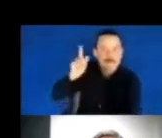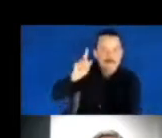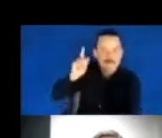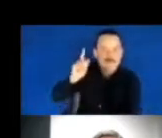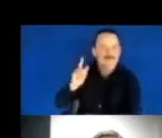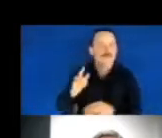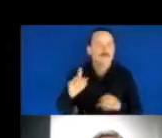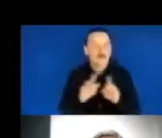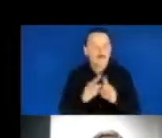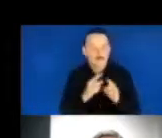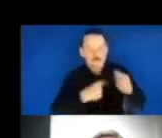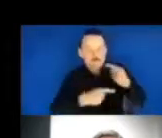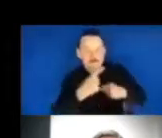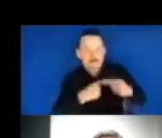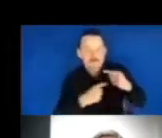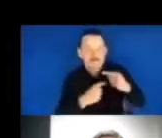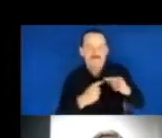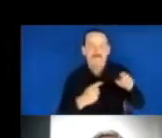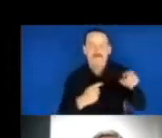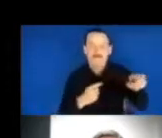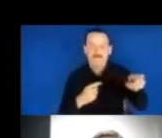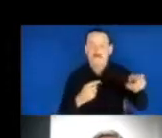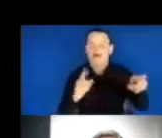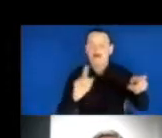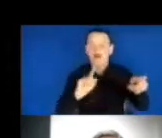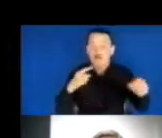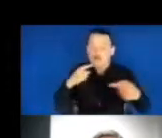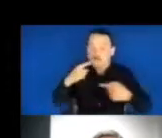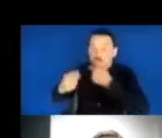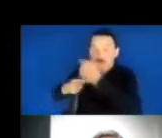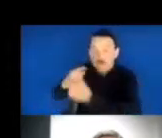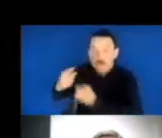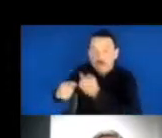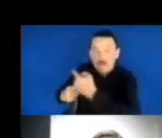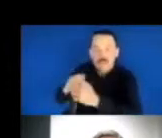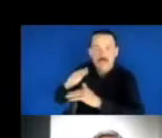the things you need to think about when you do.